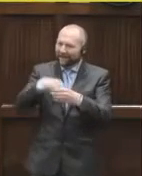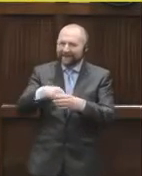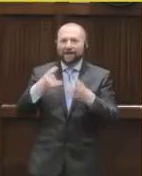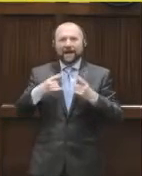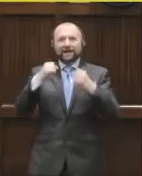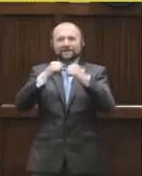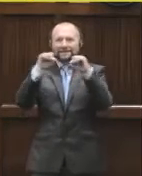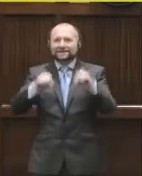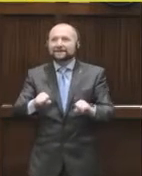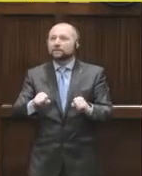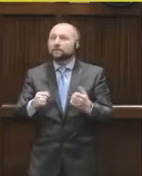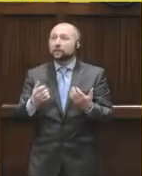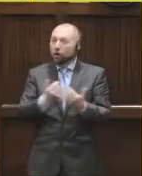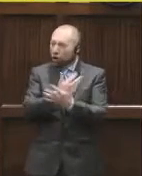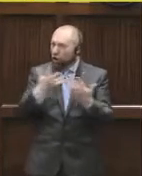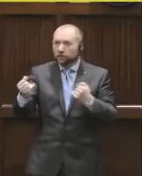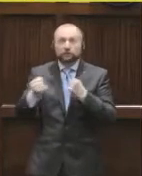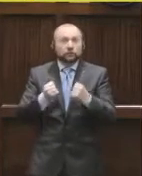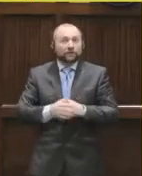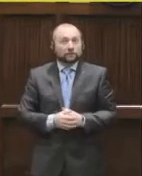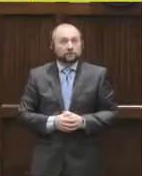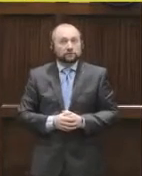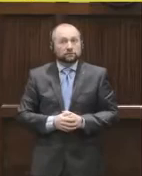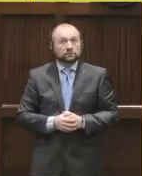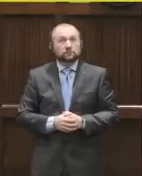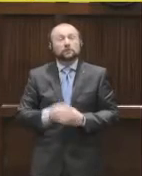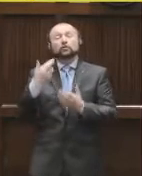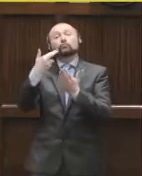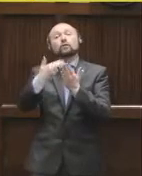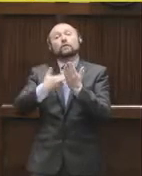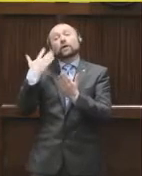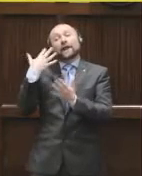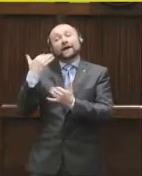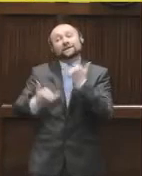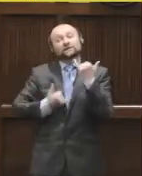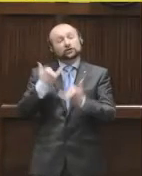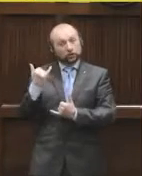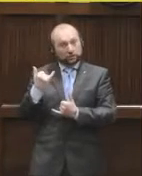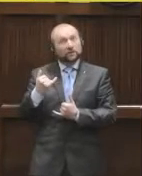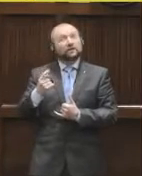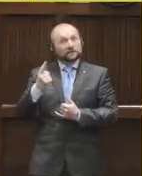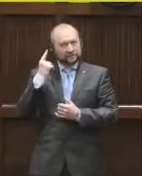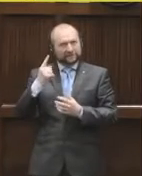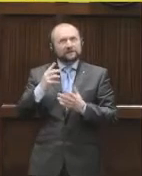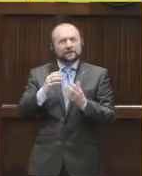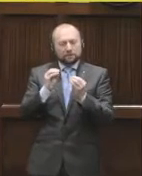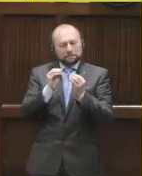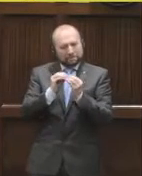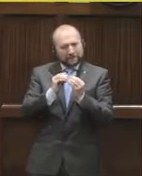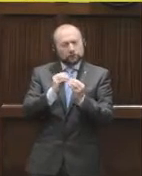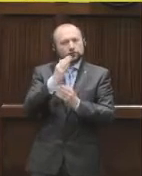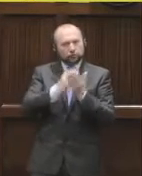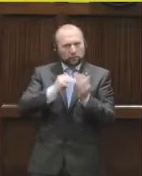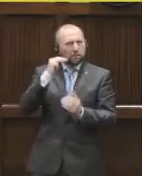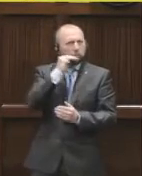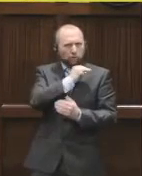we provide. I think the report published last year by the Justice Committee did raise of particular importance the issue of a system